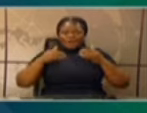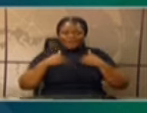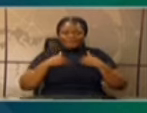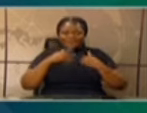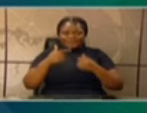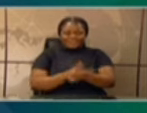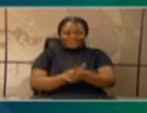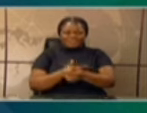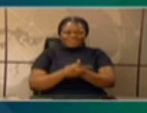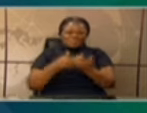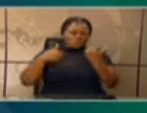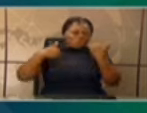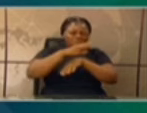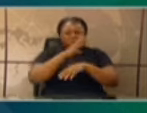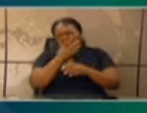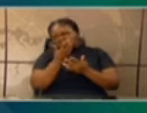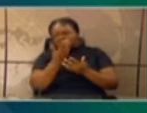29 kilometers.